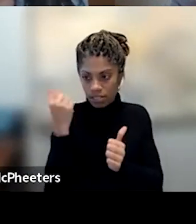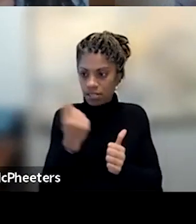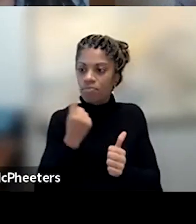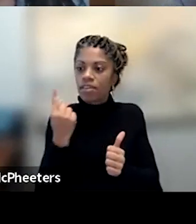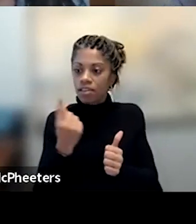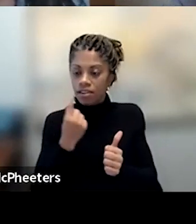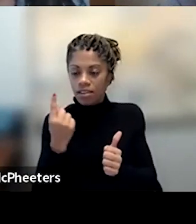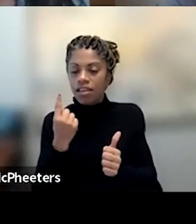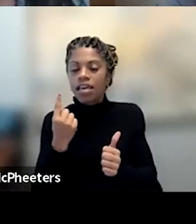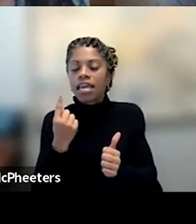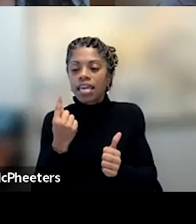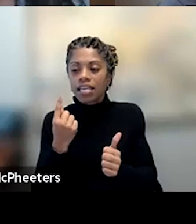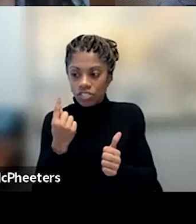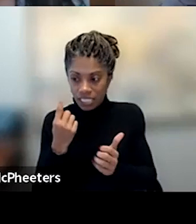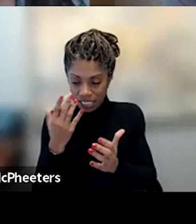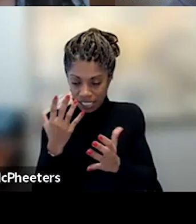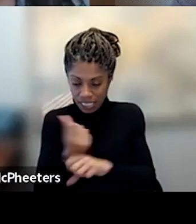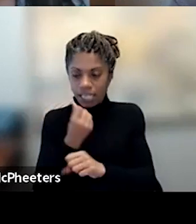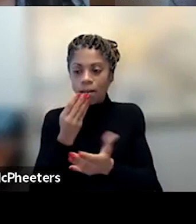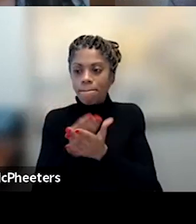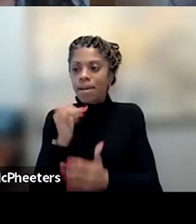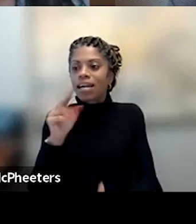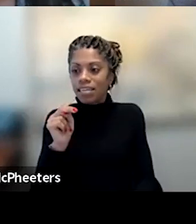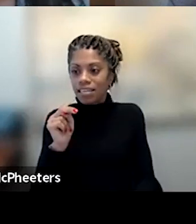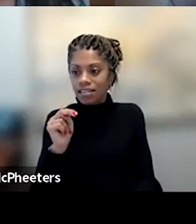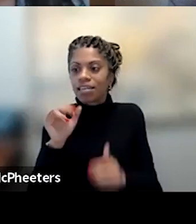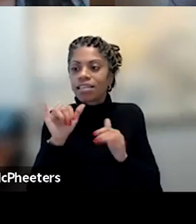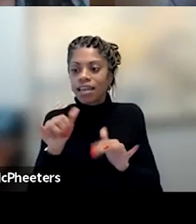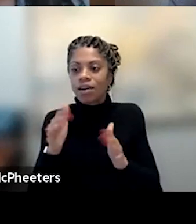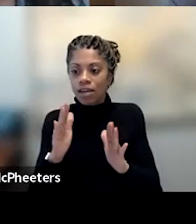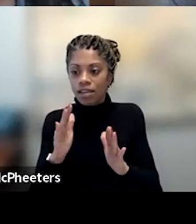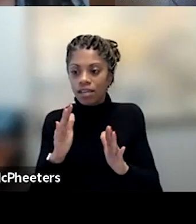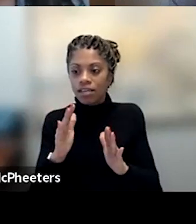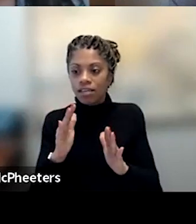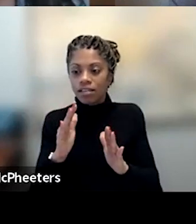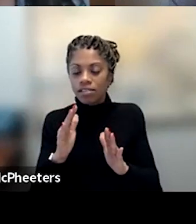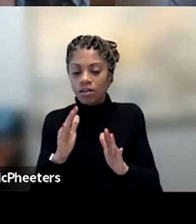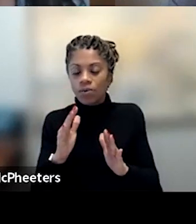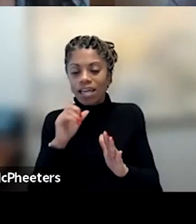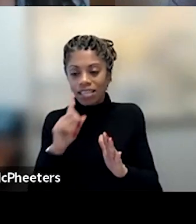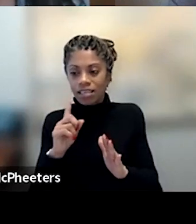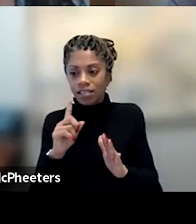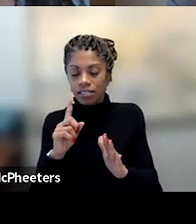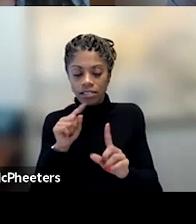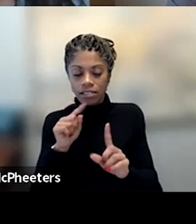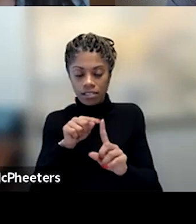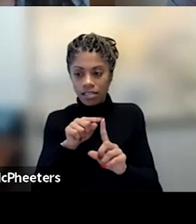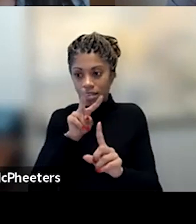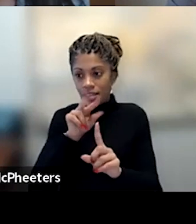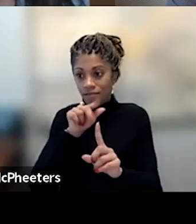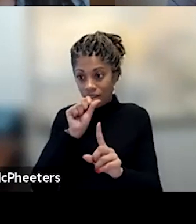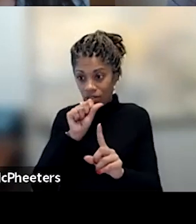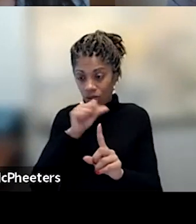instances, I believe. So I think having a focus on evidence and a focus on values, as